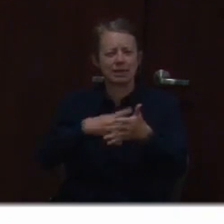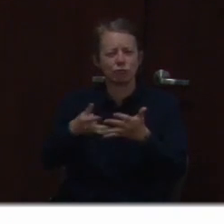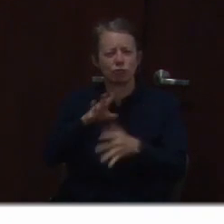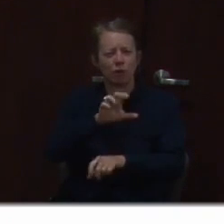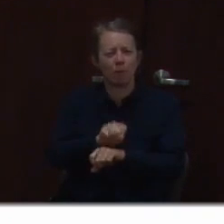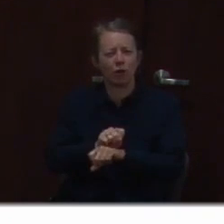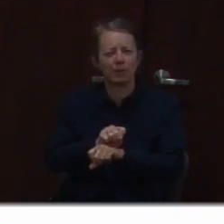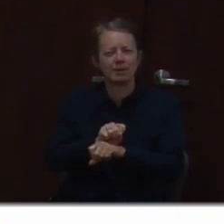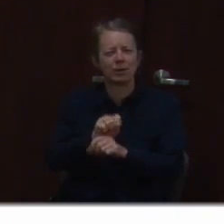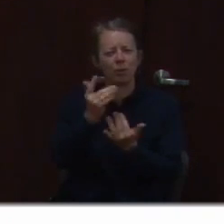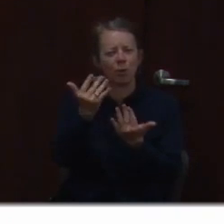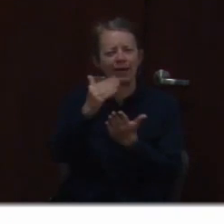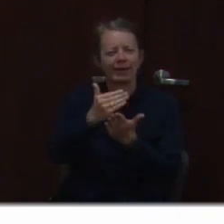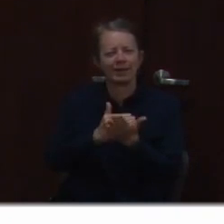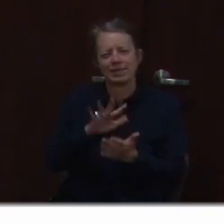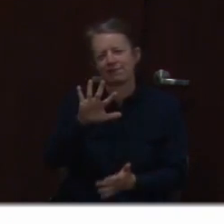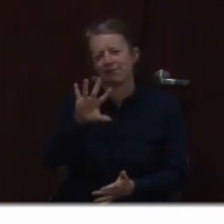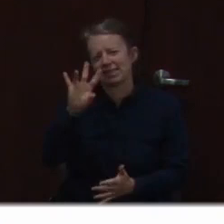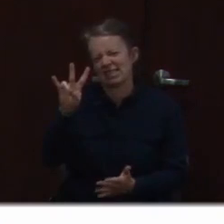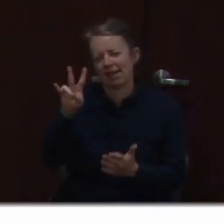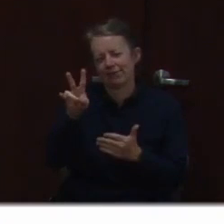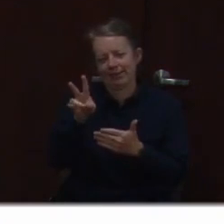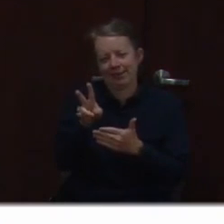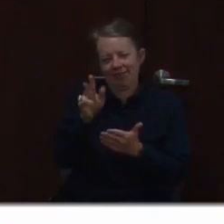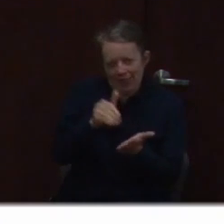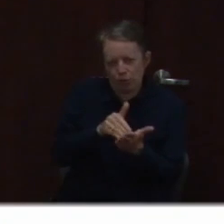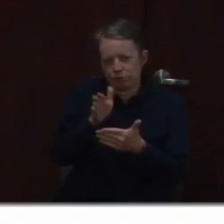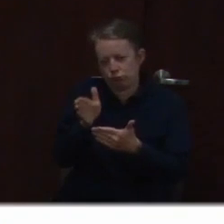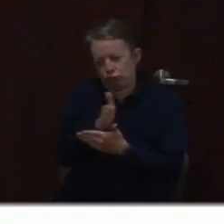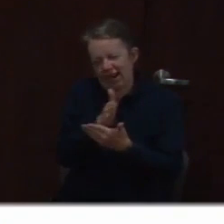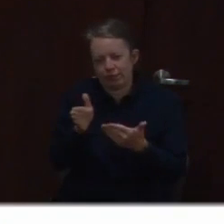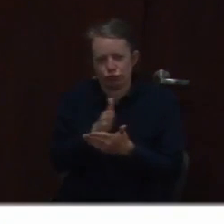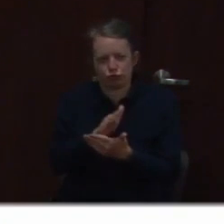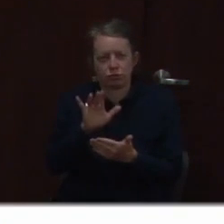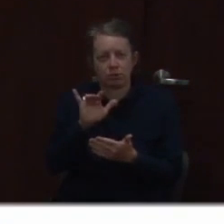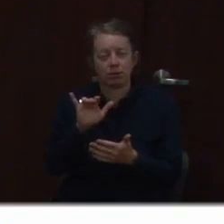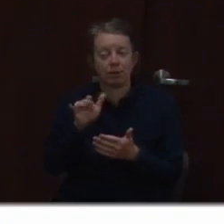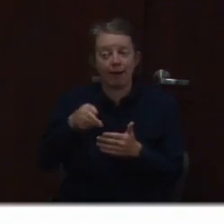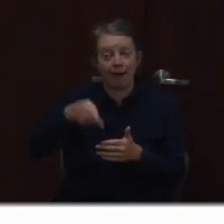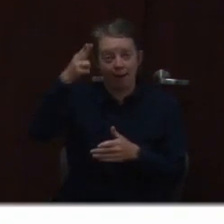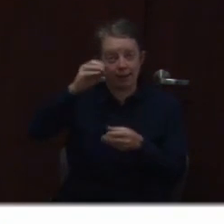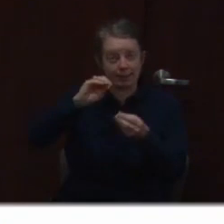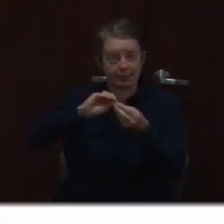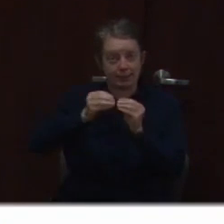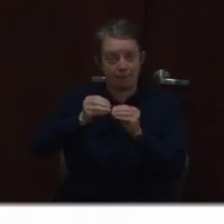57,000 range for confirmation numbers. The highest number on the list is